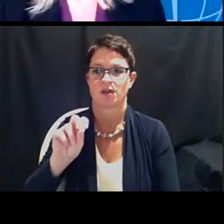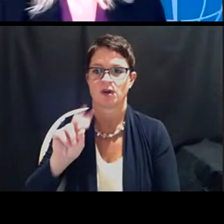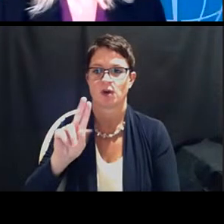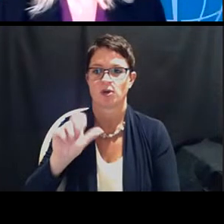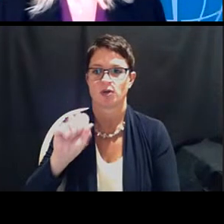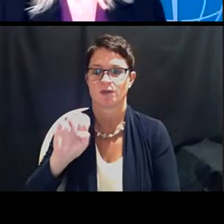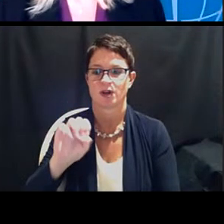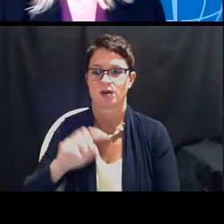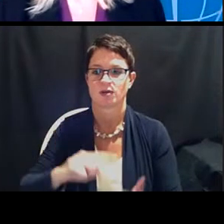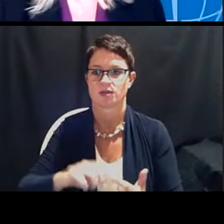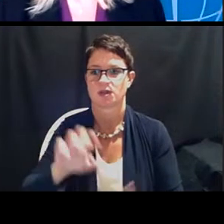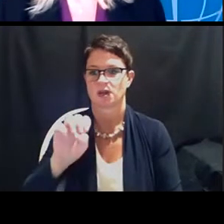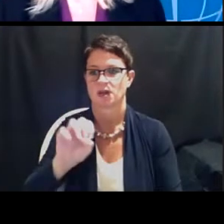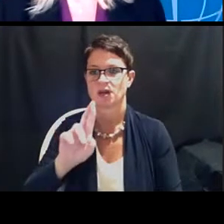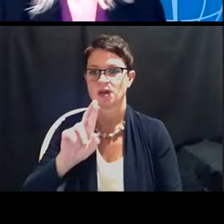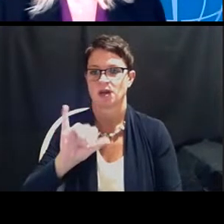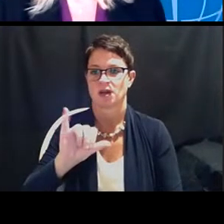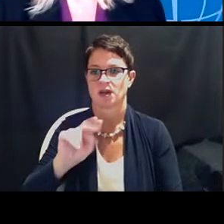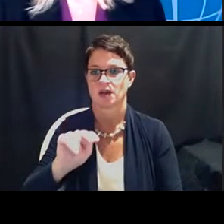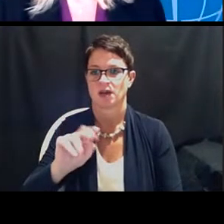or Aaron Sullivan?